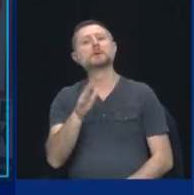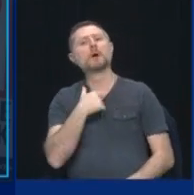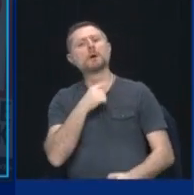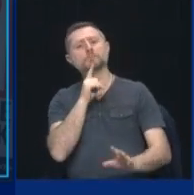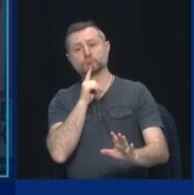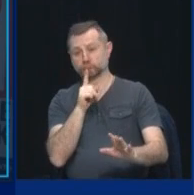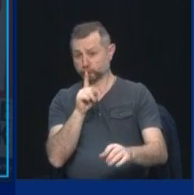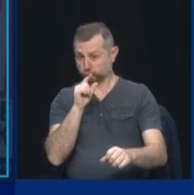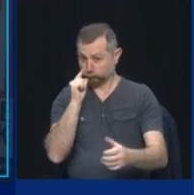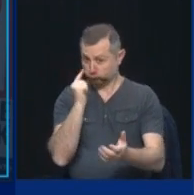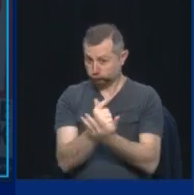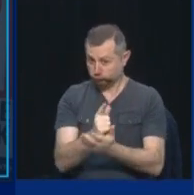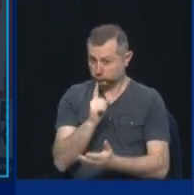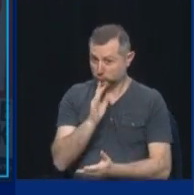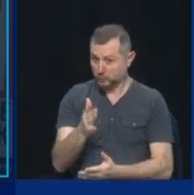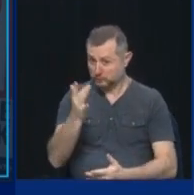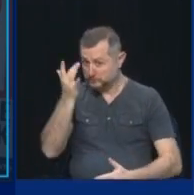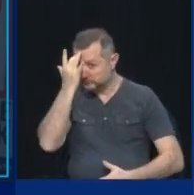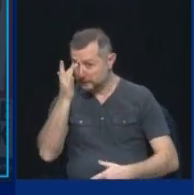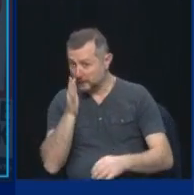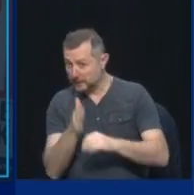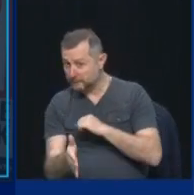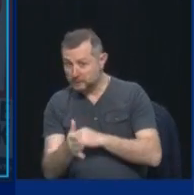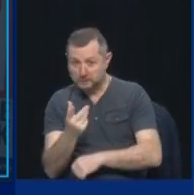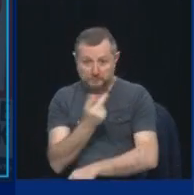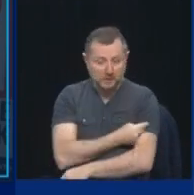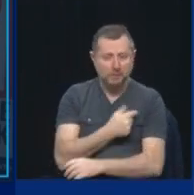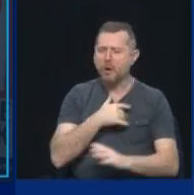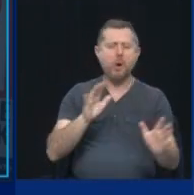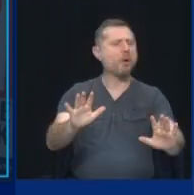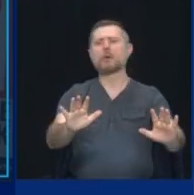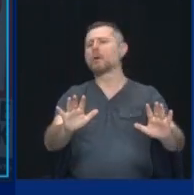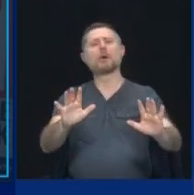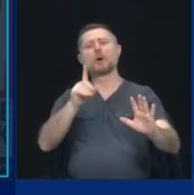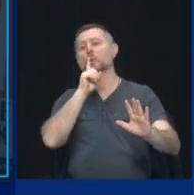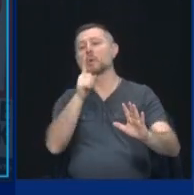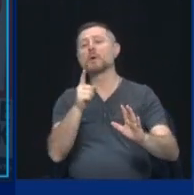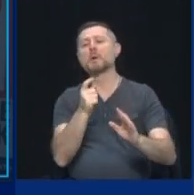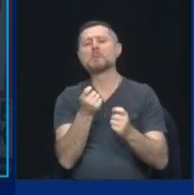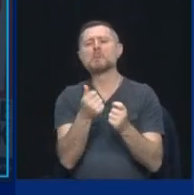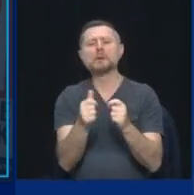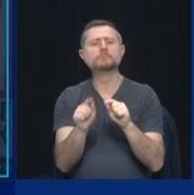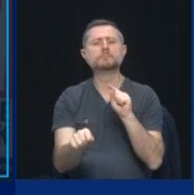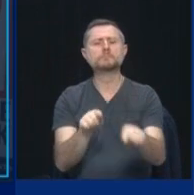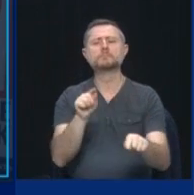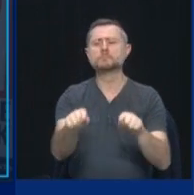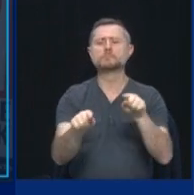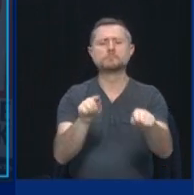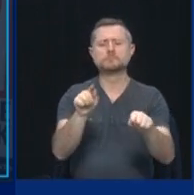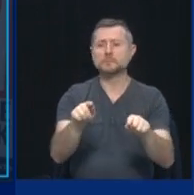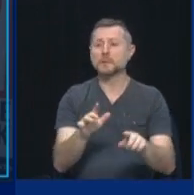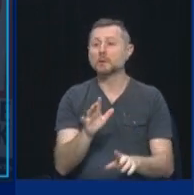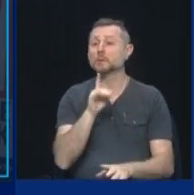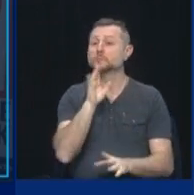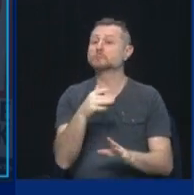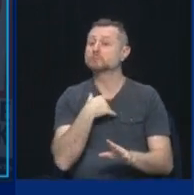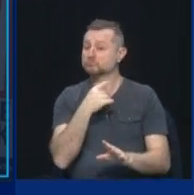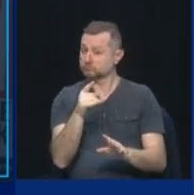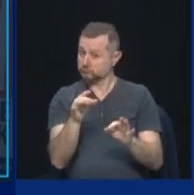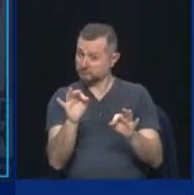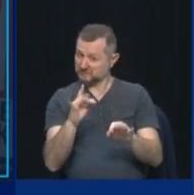side effects because it's relatively de minimis. But if that's an issue for